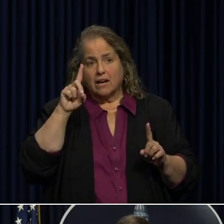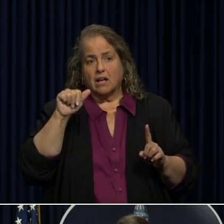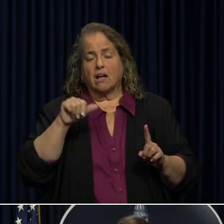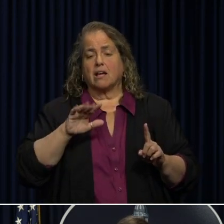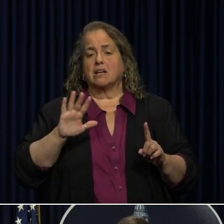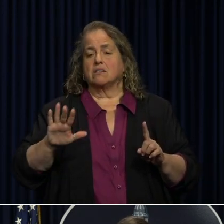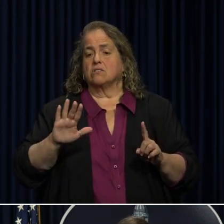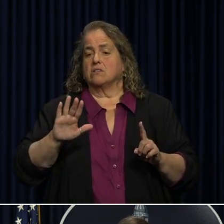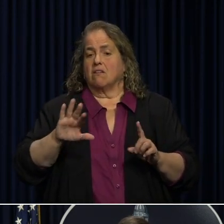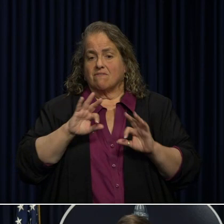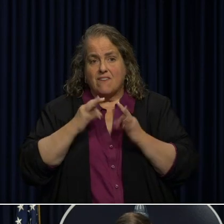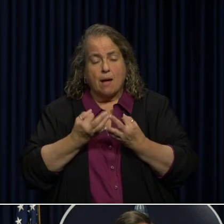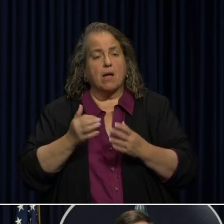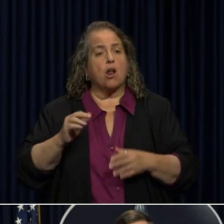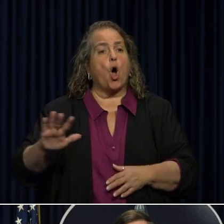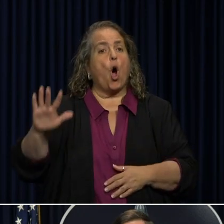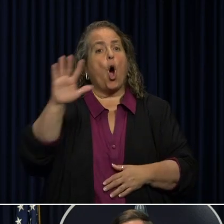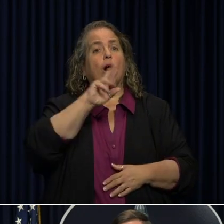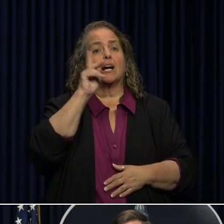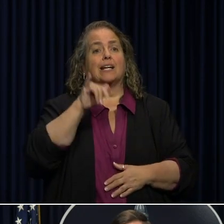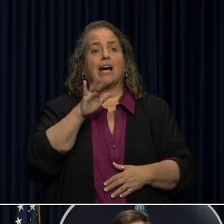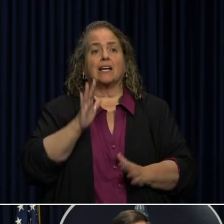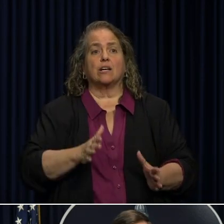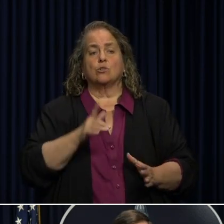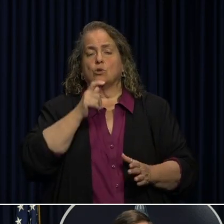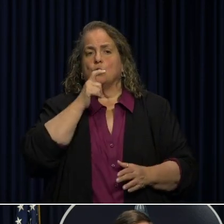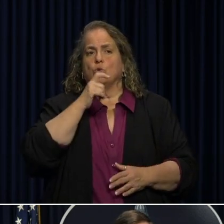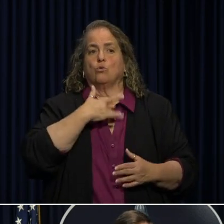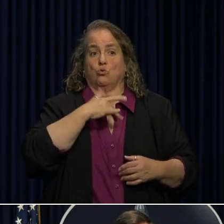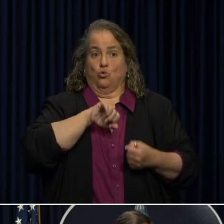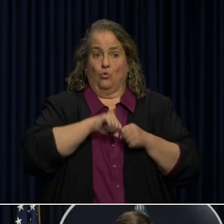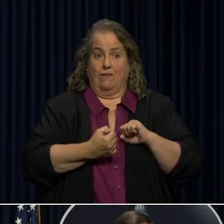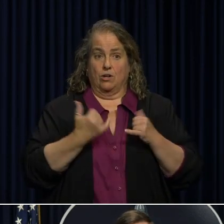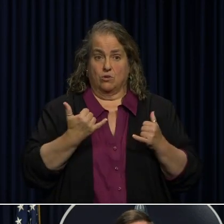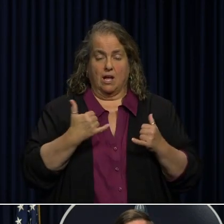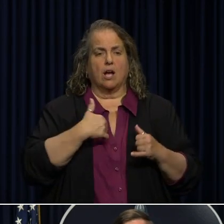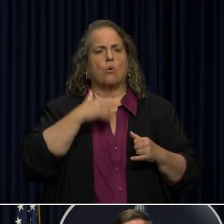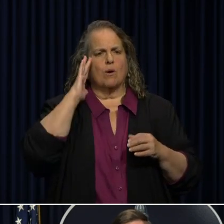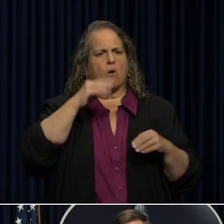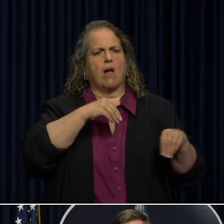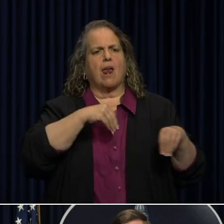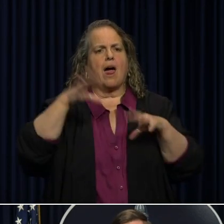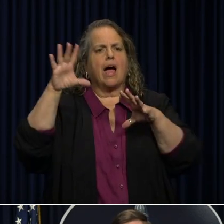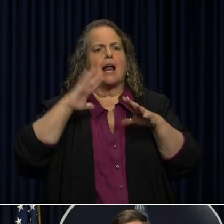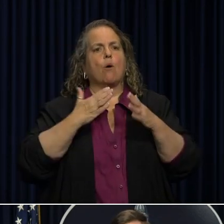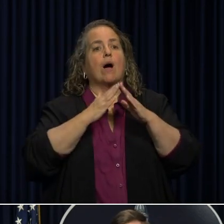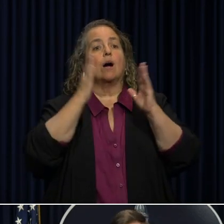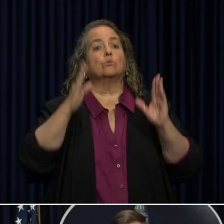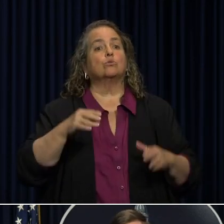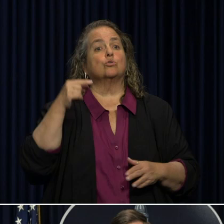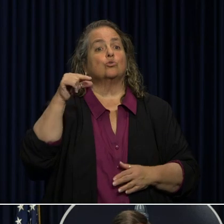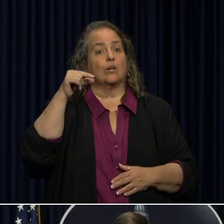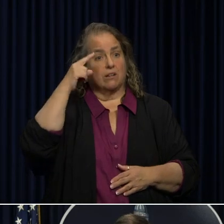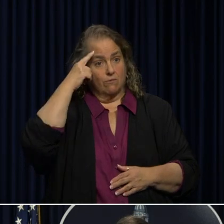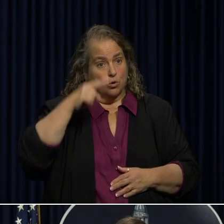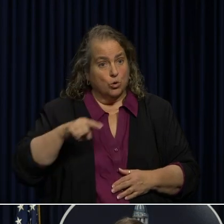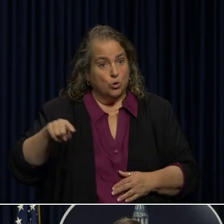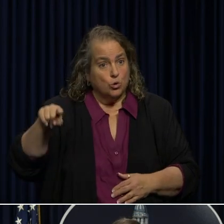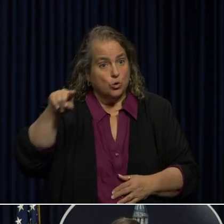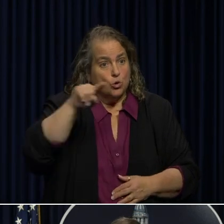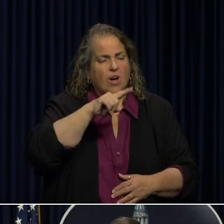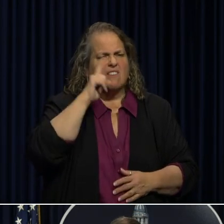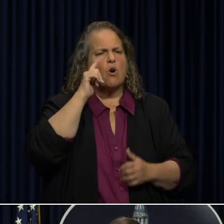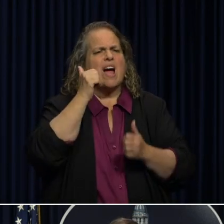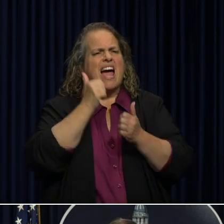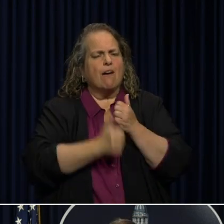hurting today, our hearts go out to you, and we will light our houses green for you and for everybody else as long as it takes